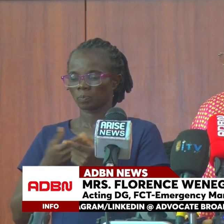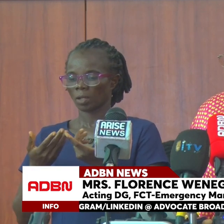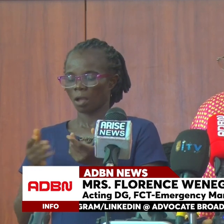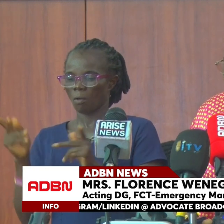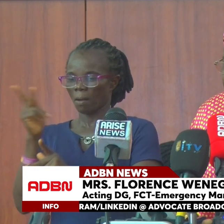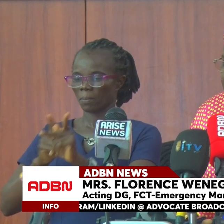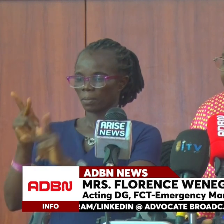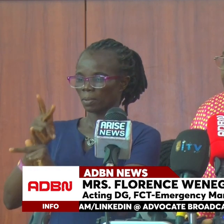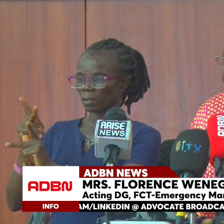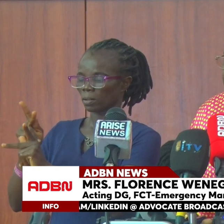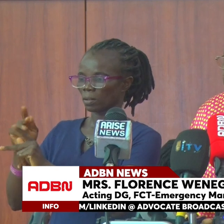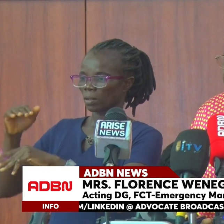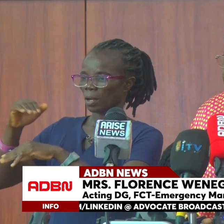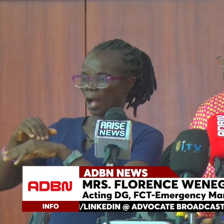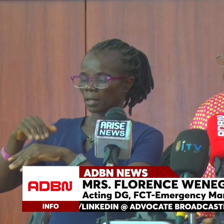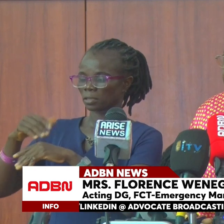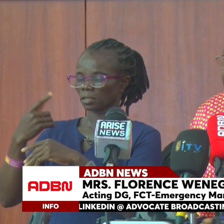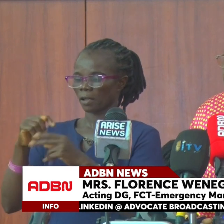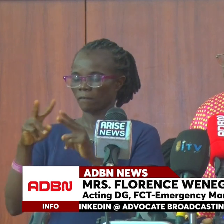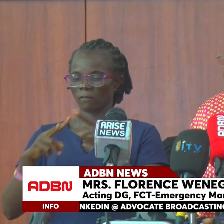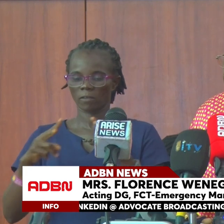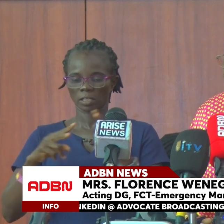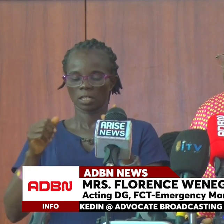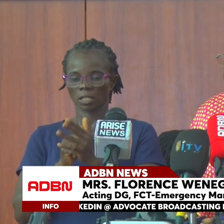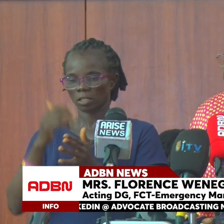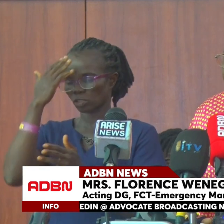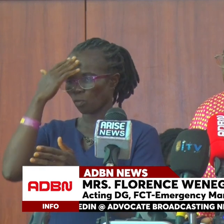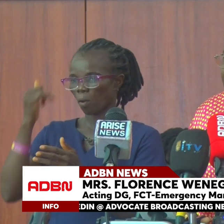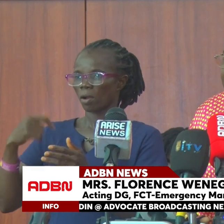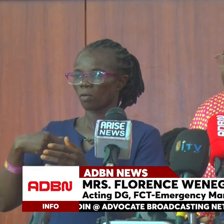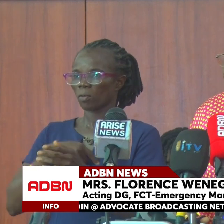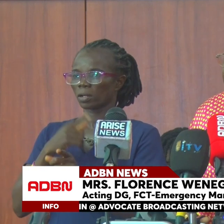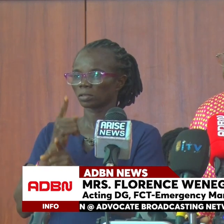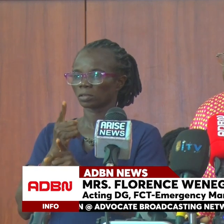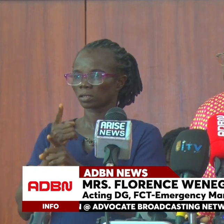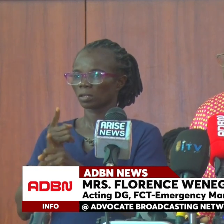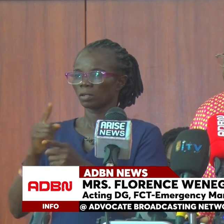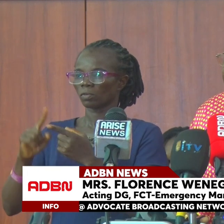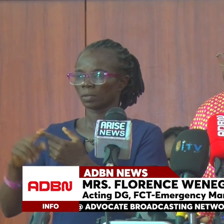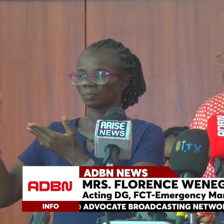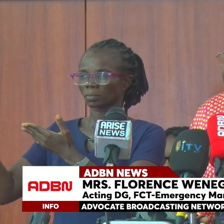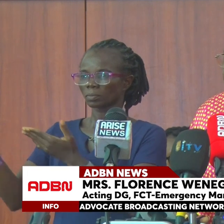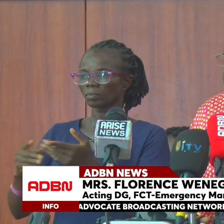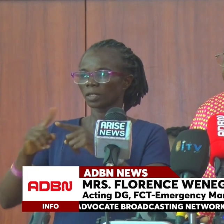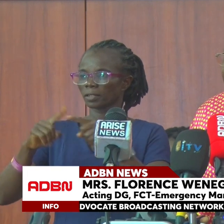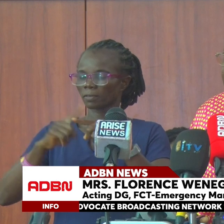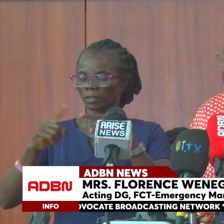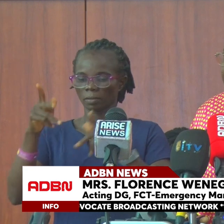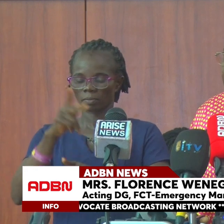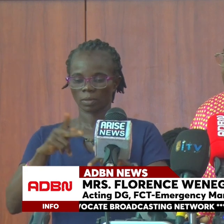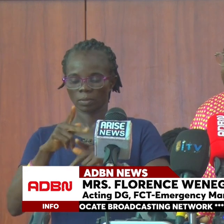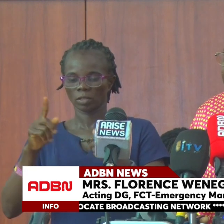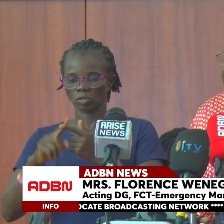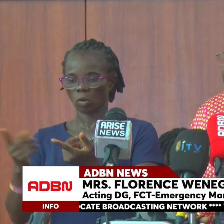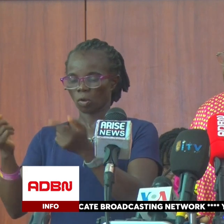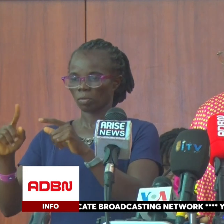audience are people at the grassroots, and that is why we have brought our disaster marshals, local divers, town criers, and